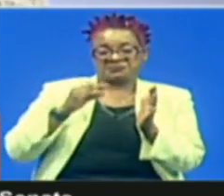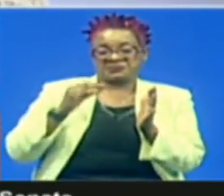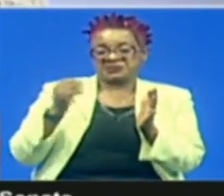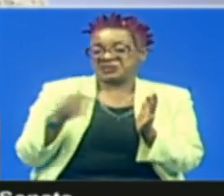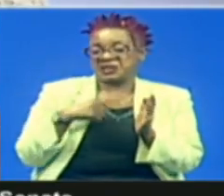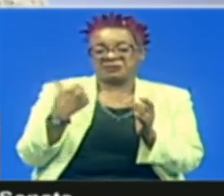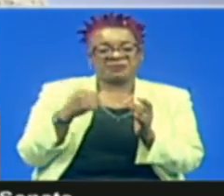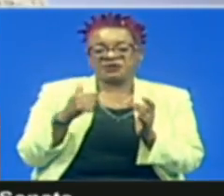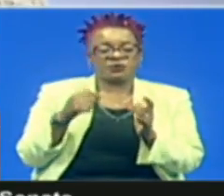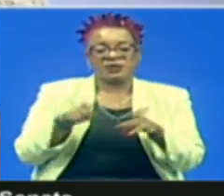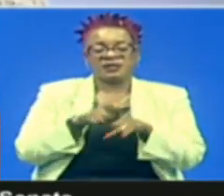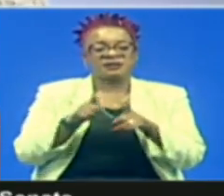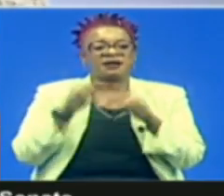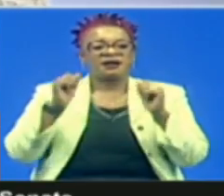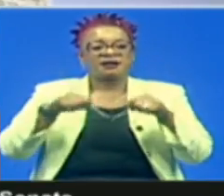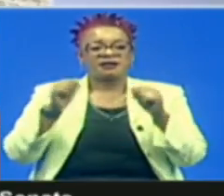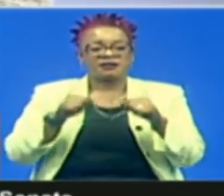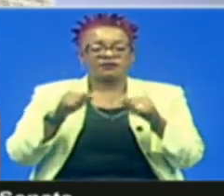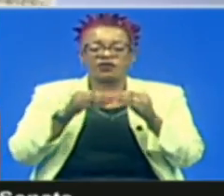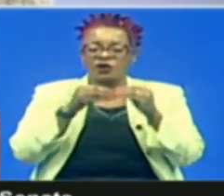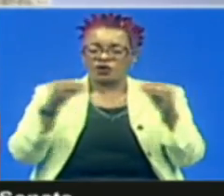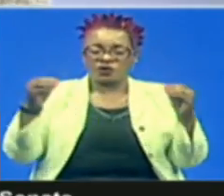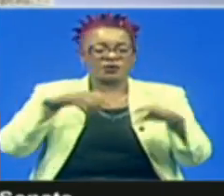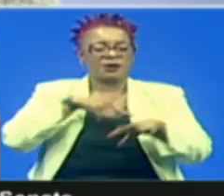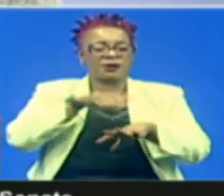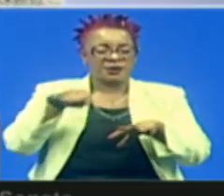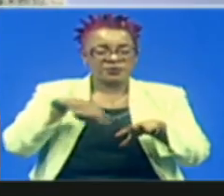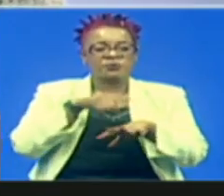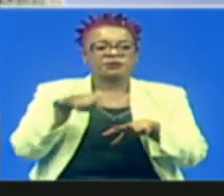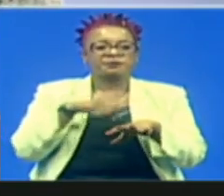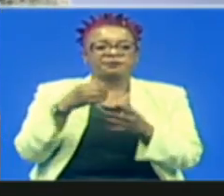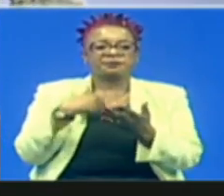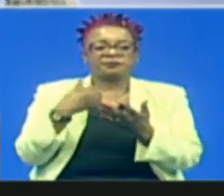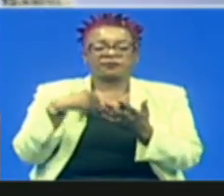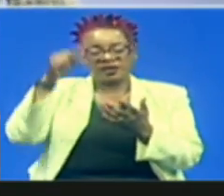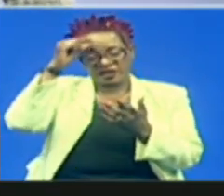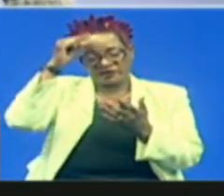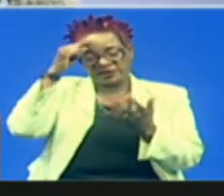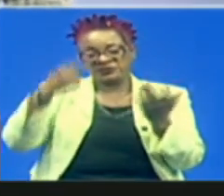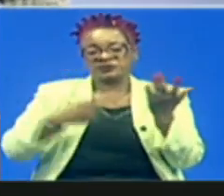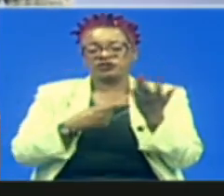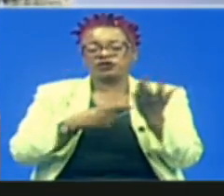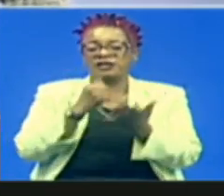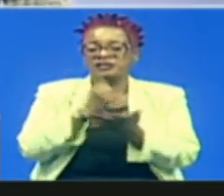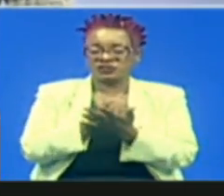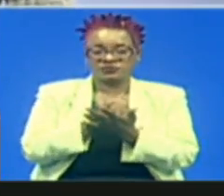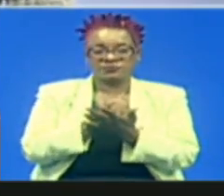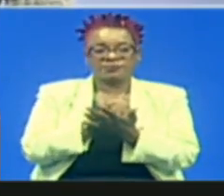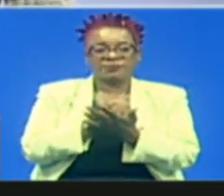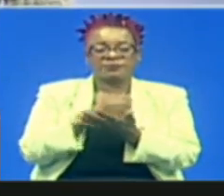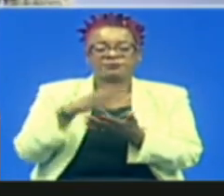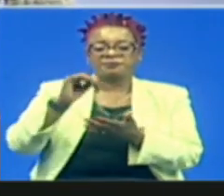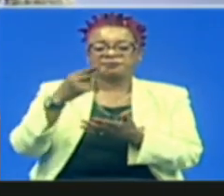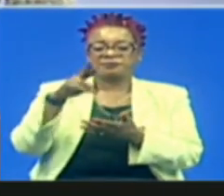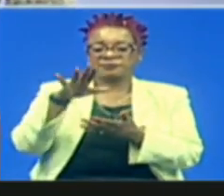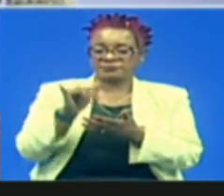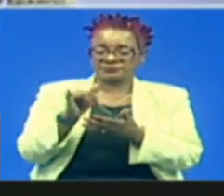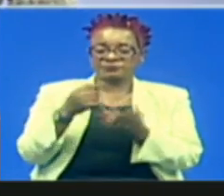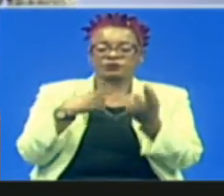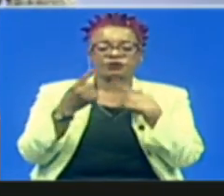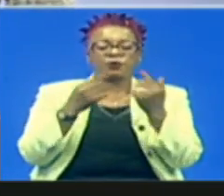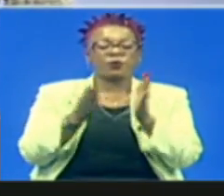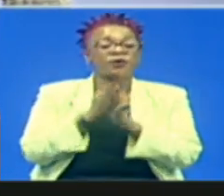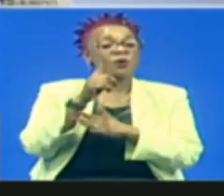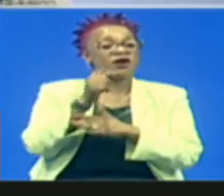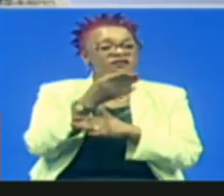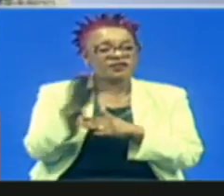as agreed for the long hours they put in to realize the government's digital registration dream. Charity Mwangi spoke to one of them, who requested